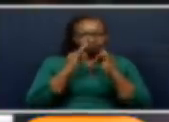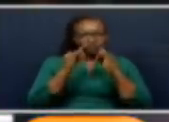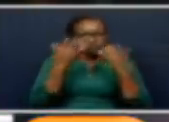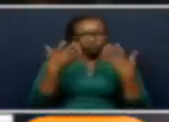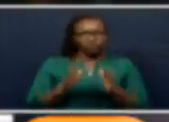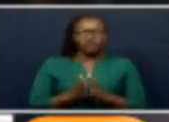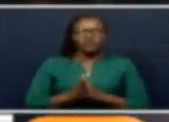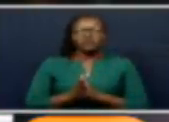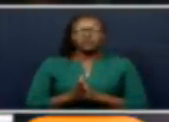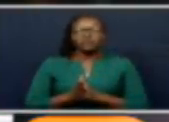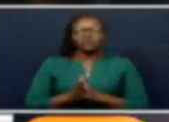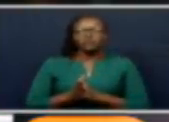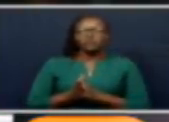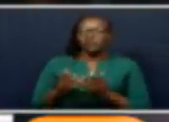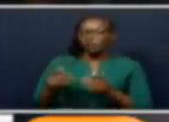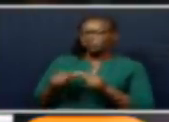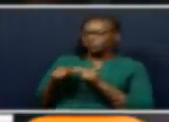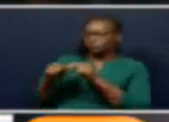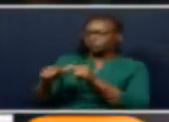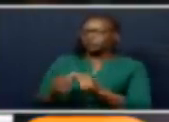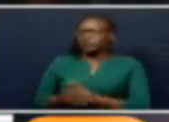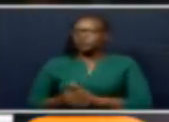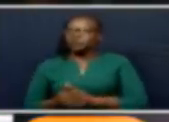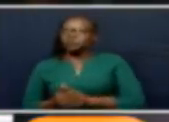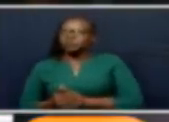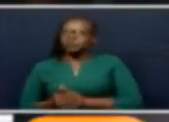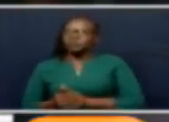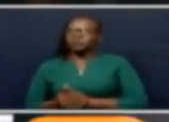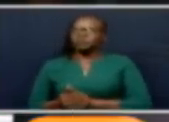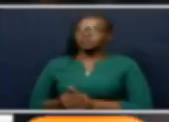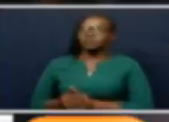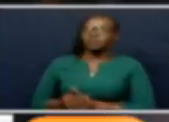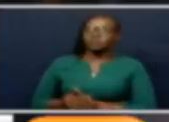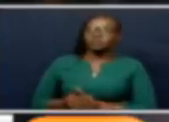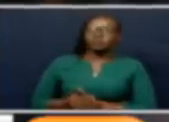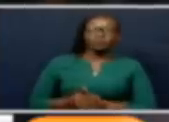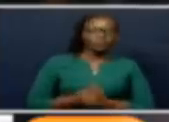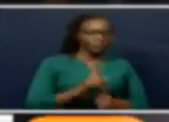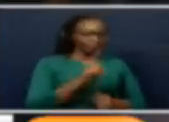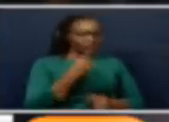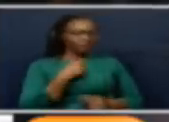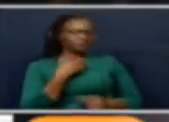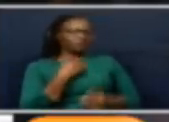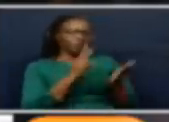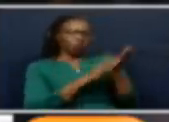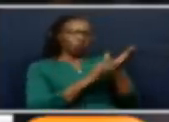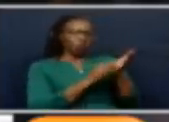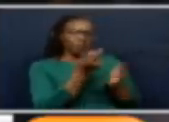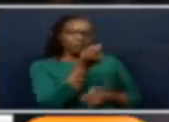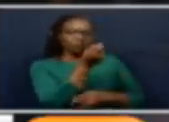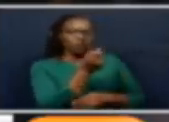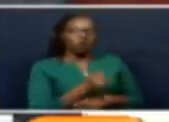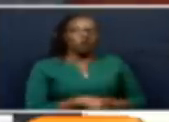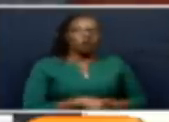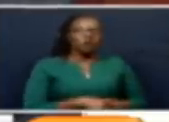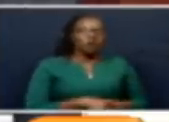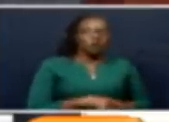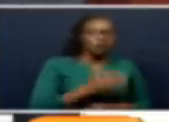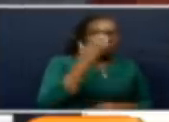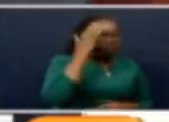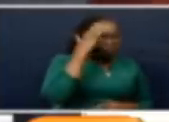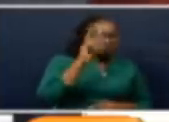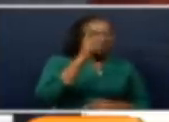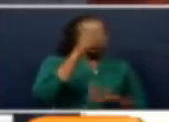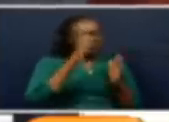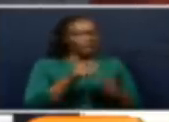straight to the interview. Let's continue from where we left off. And maybe, first of all, let me comment on that one. Go on. You know, Kenyans should believe in